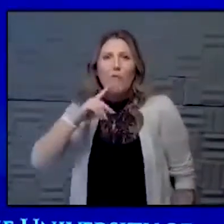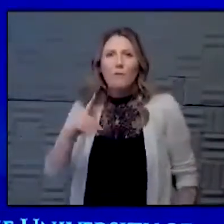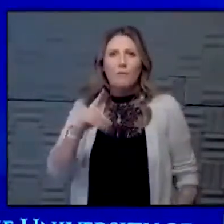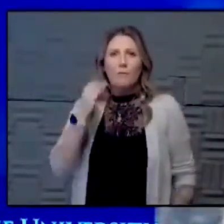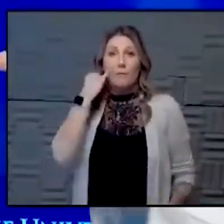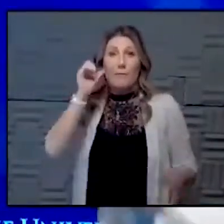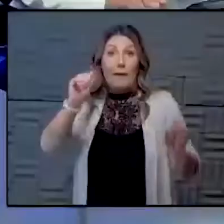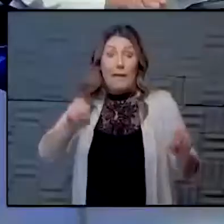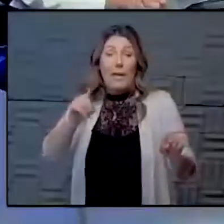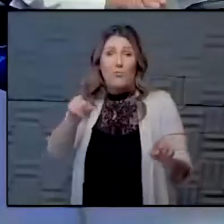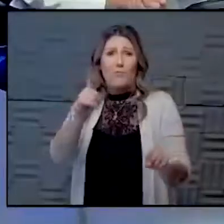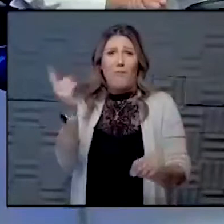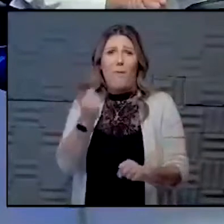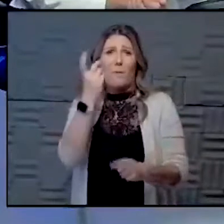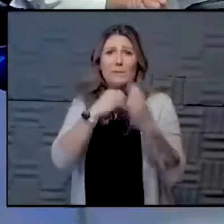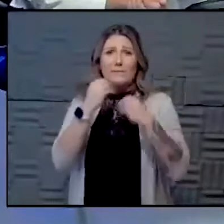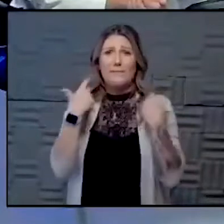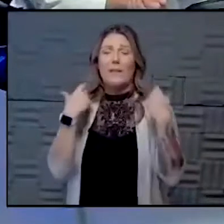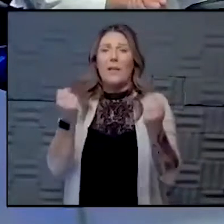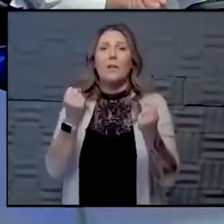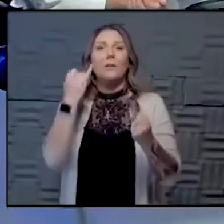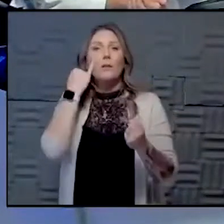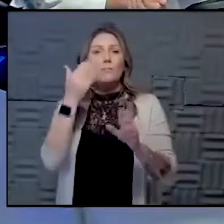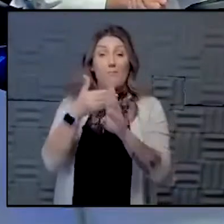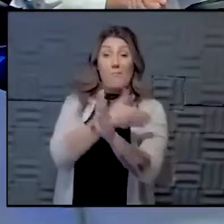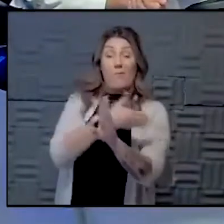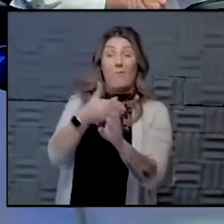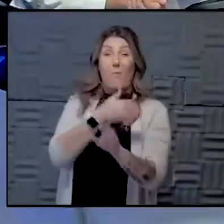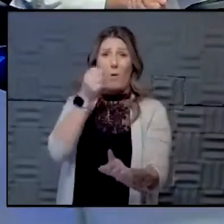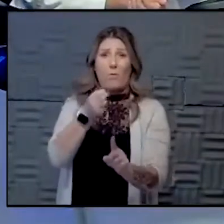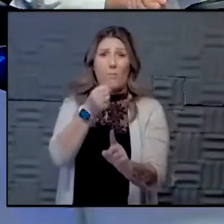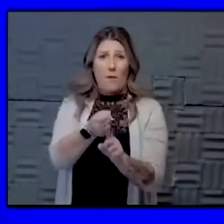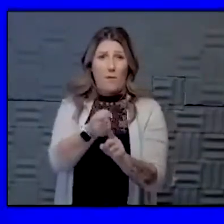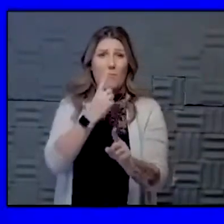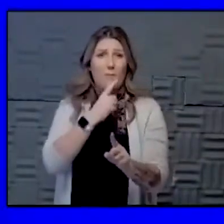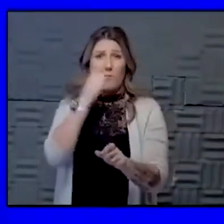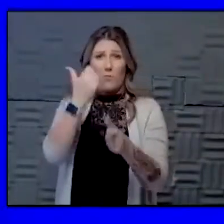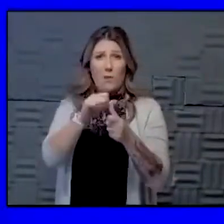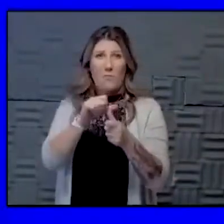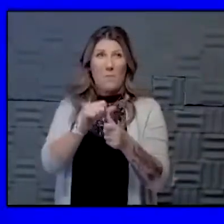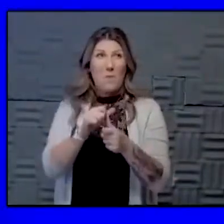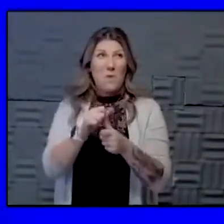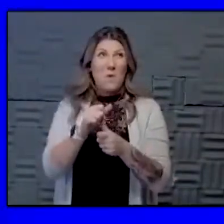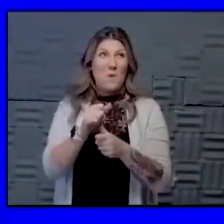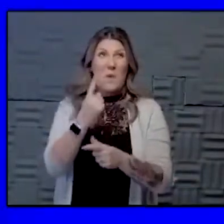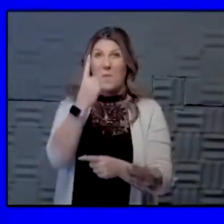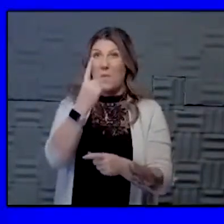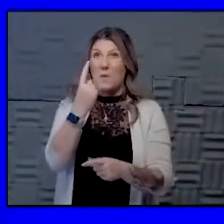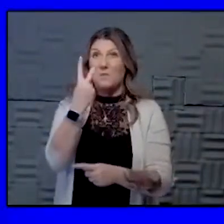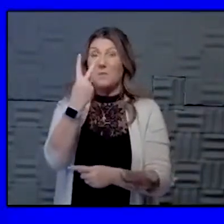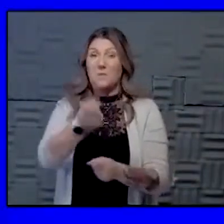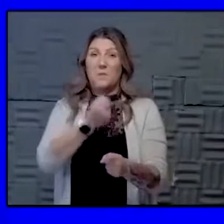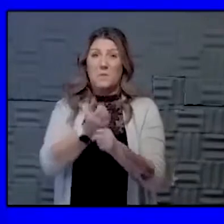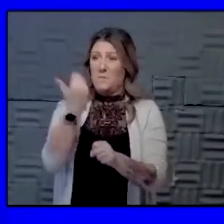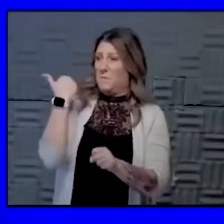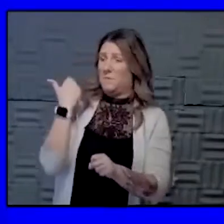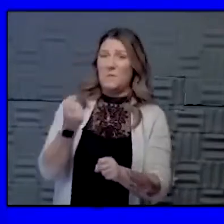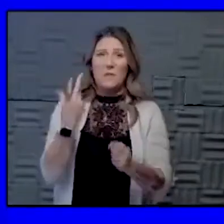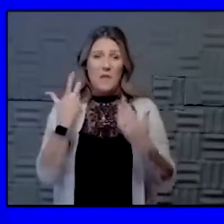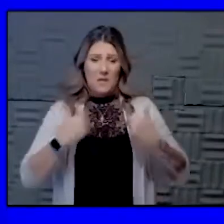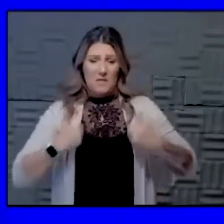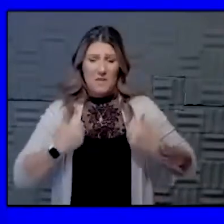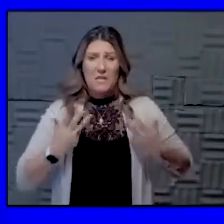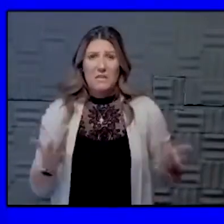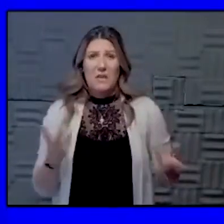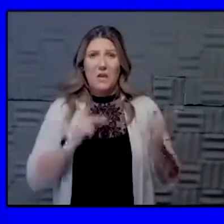eat a healthy diet. If you remember before the pandemic, a year or two before that, there were a bunch of young people who were coming in with